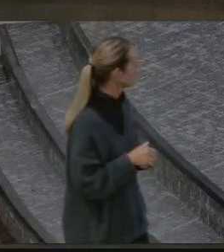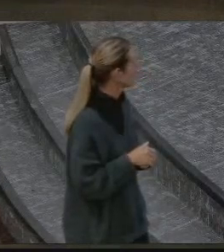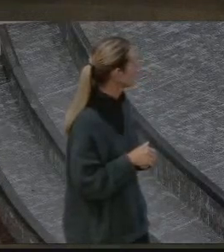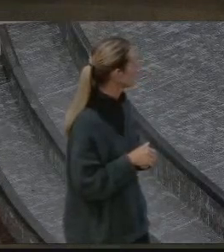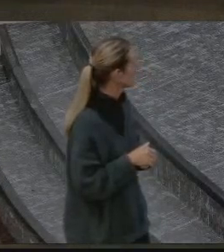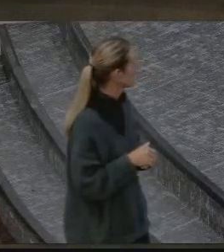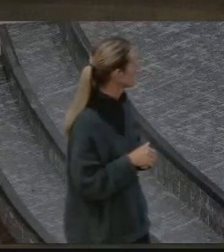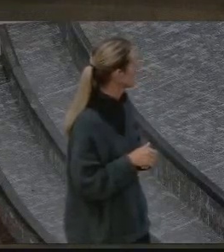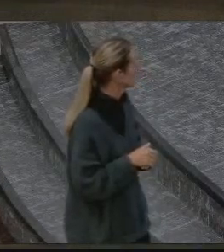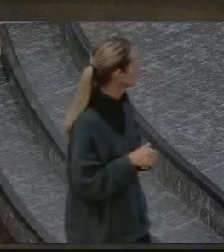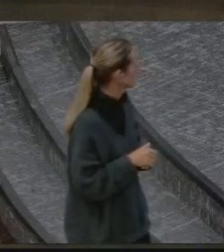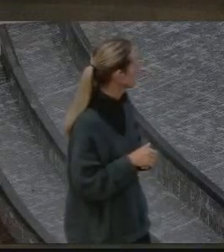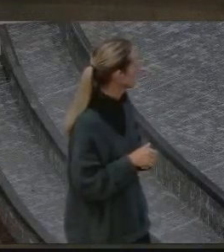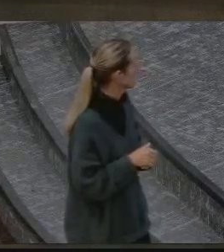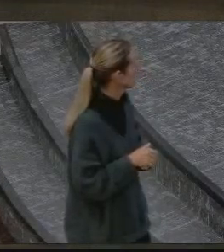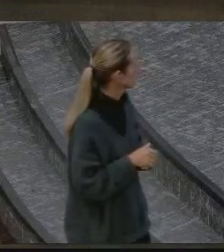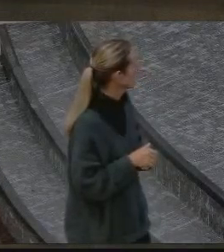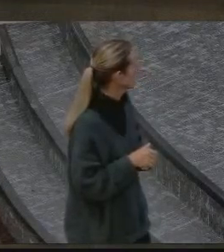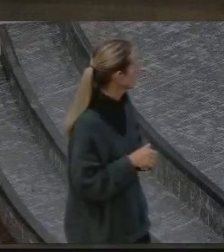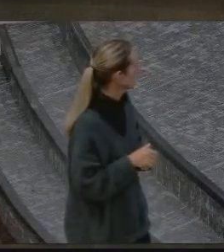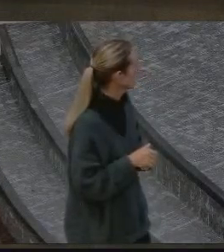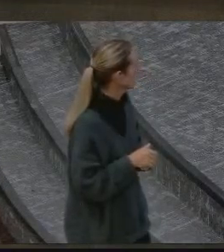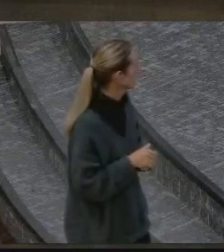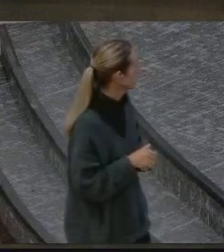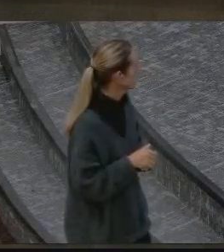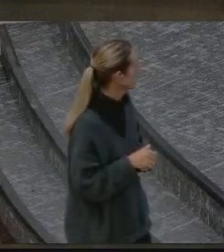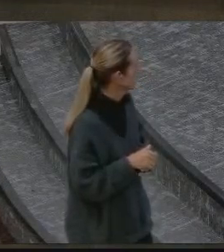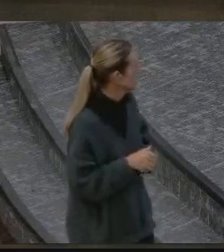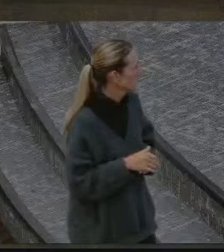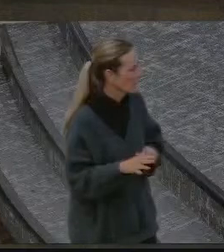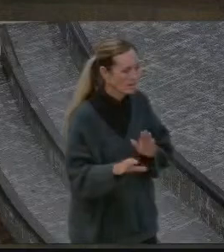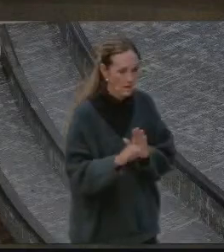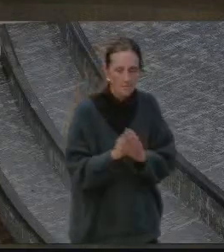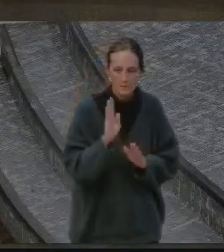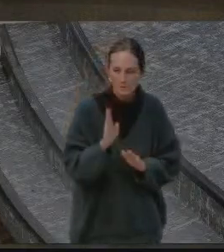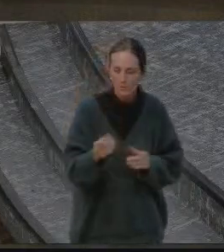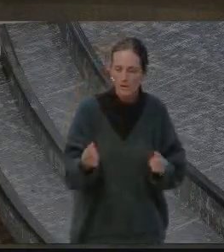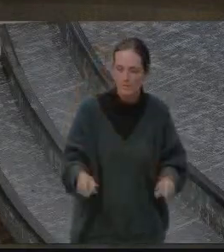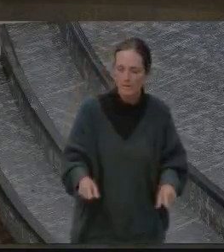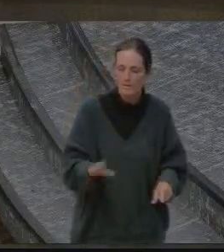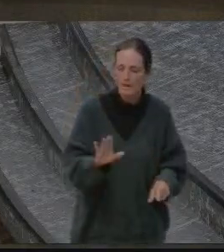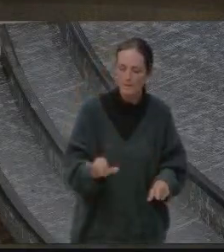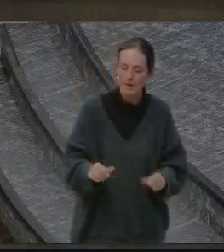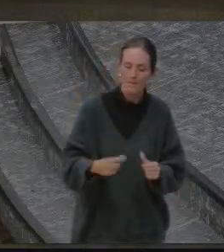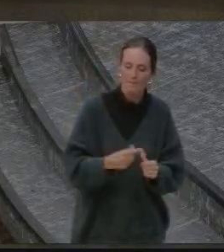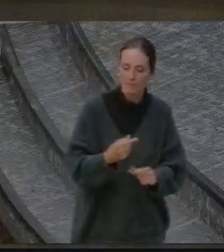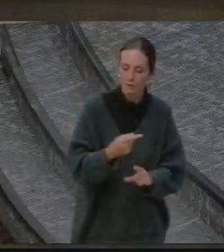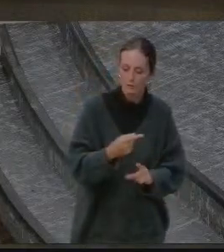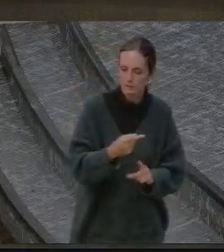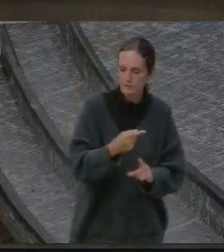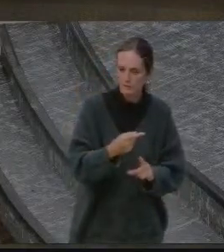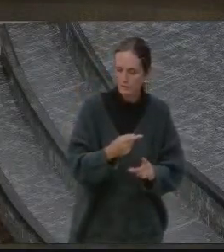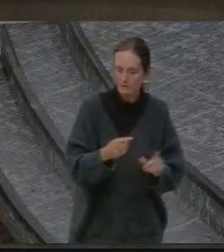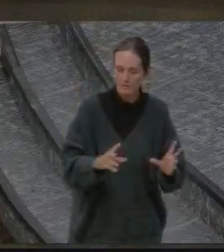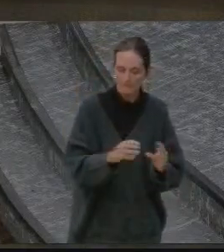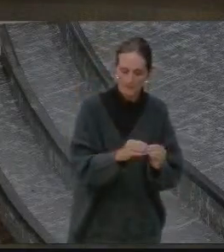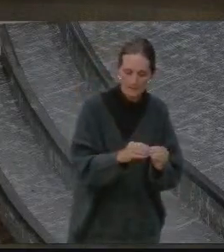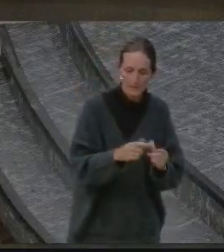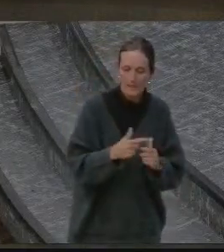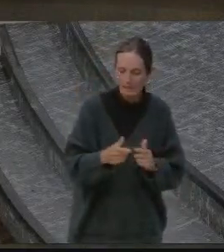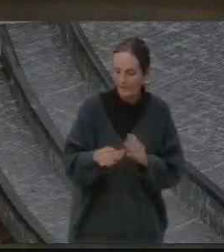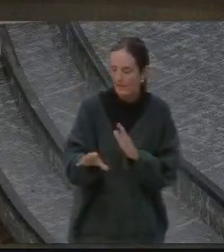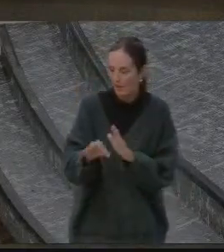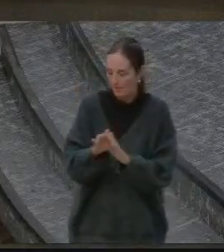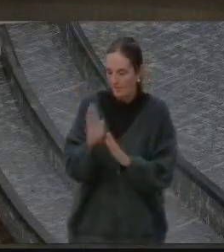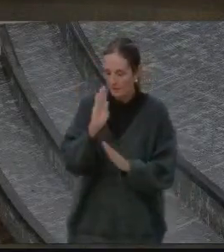Also under under nominations will be nominations. made by the first meeting, typically whatever, each board member present the nominate, and nominations shall be made to